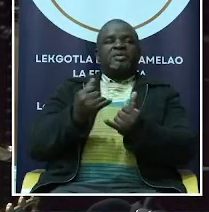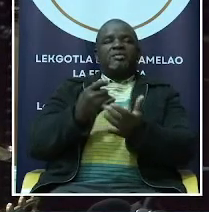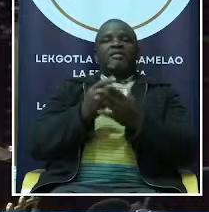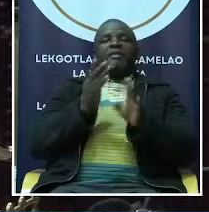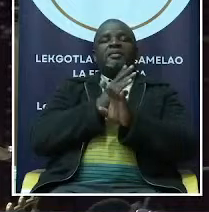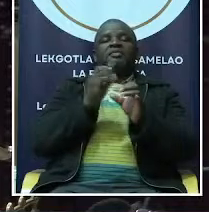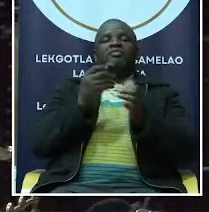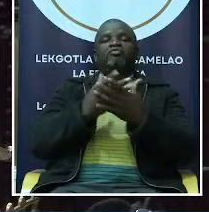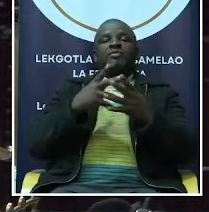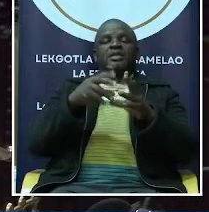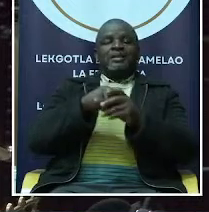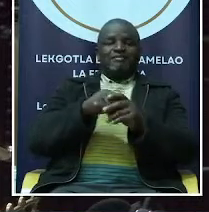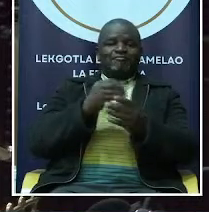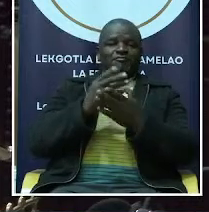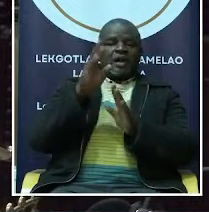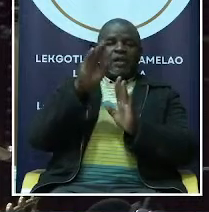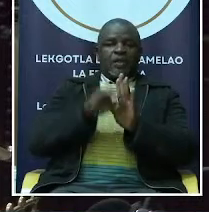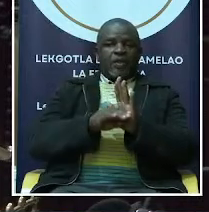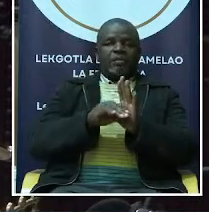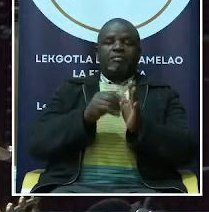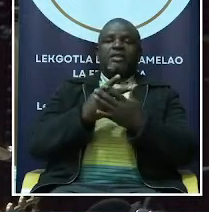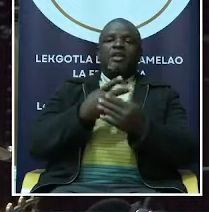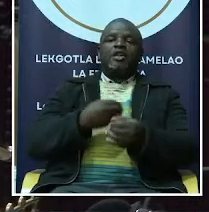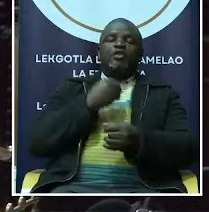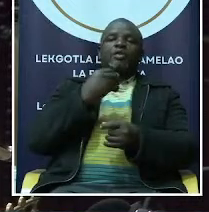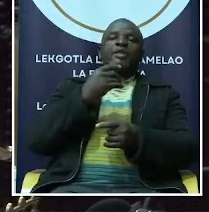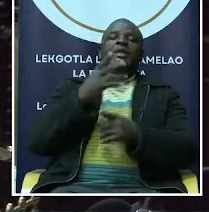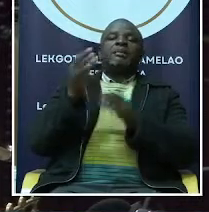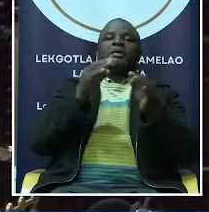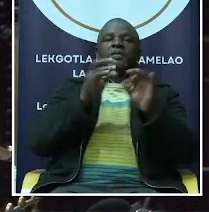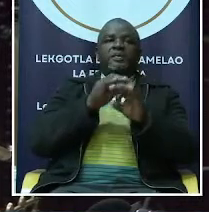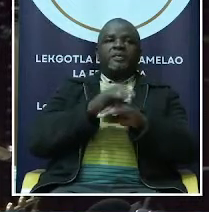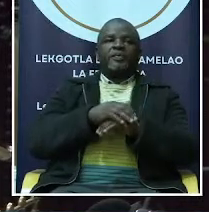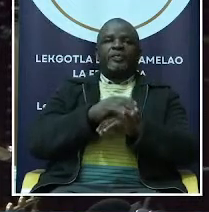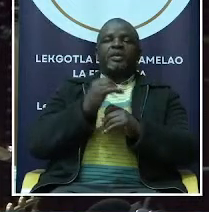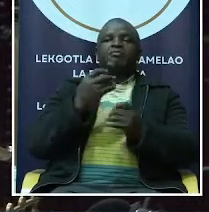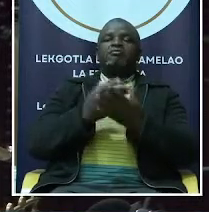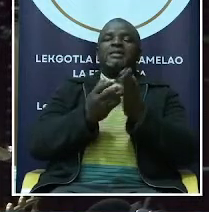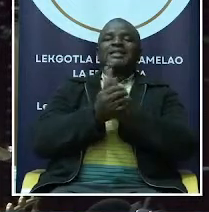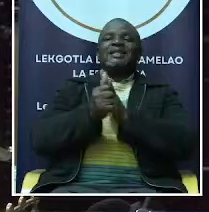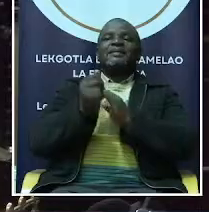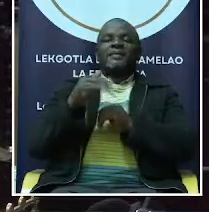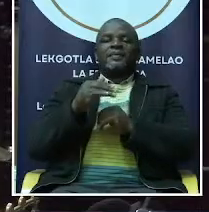role in decreasing things like youth unemployment and a lack of skills. And